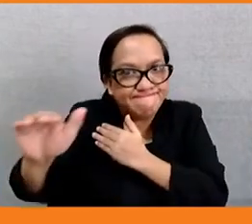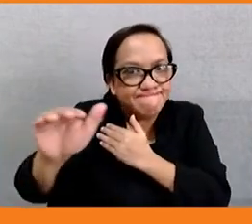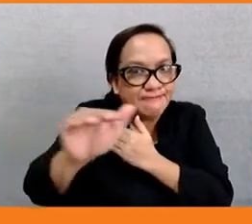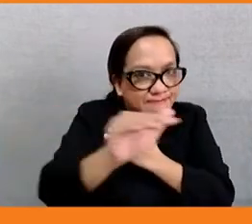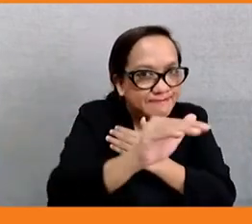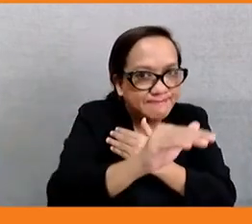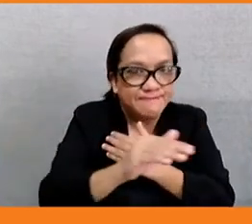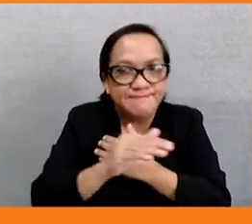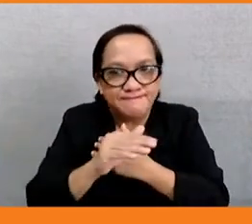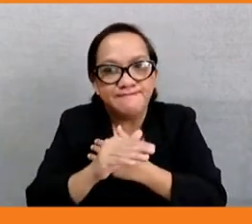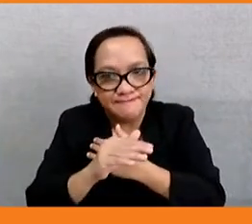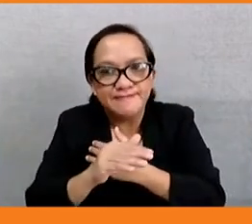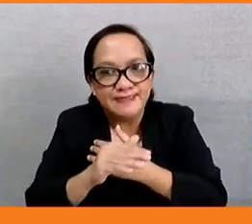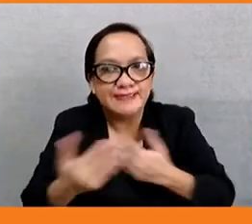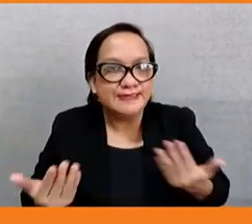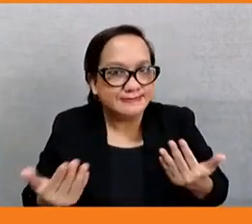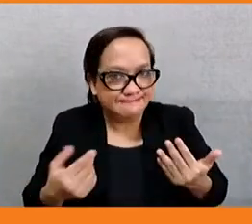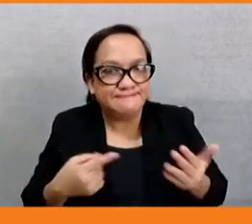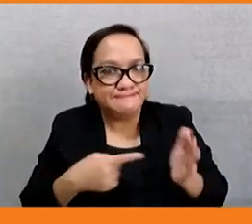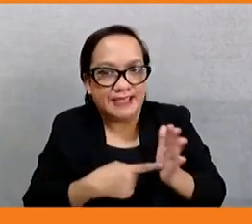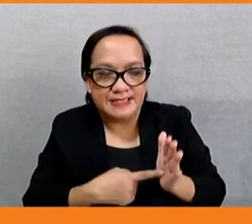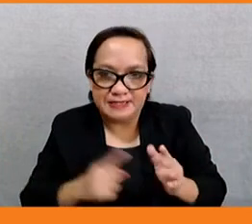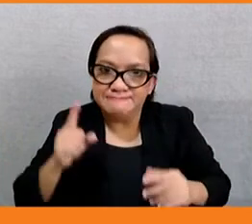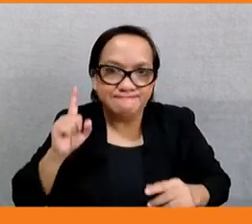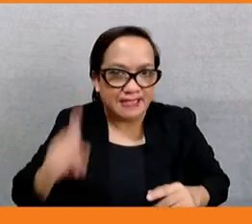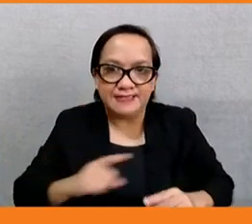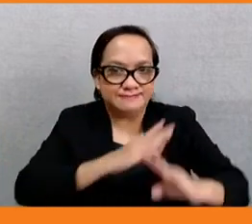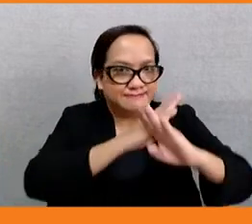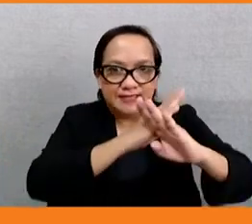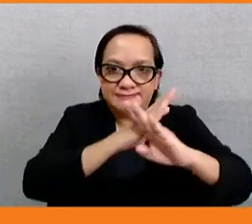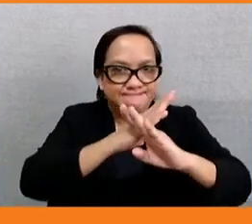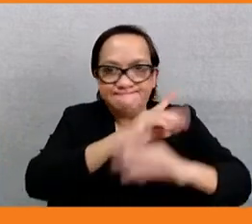cancelling ADB failed loans to Sri Lanka.